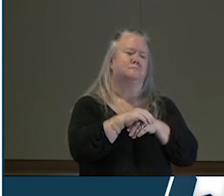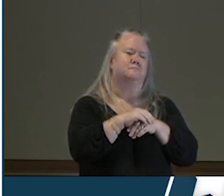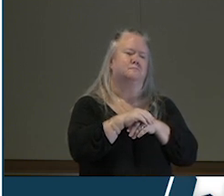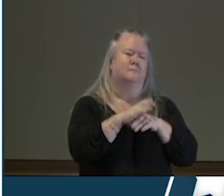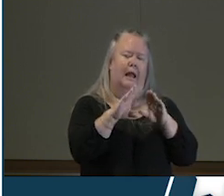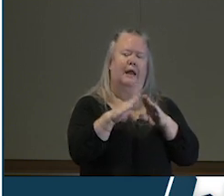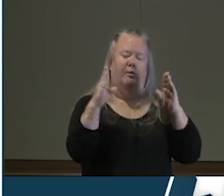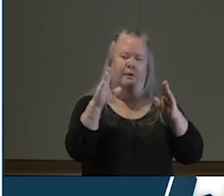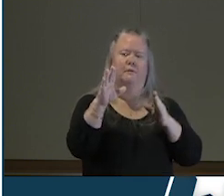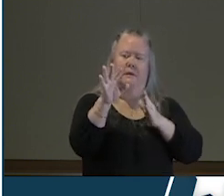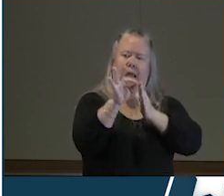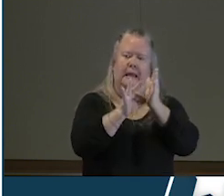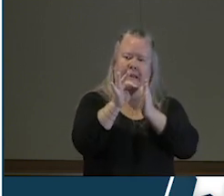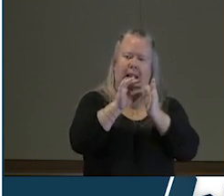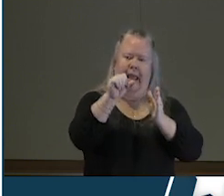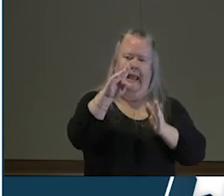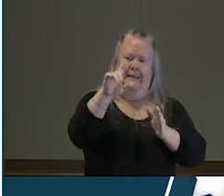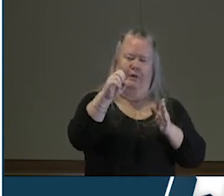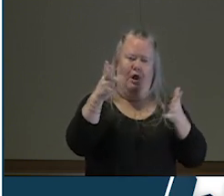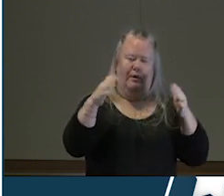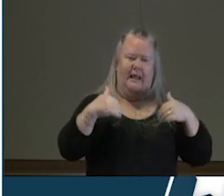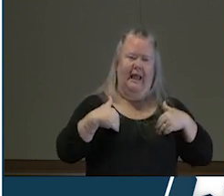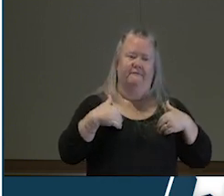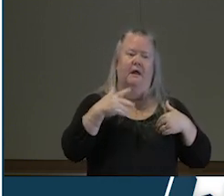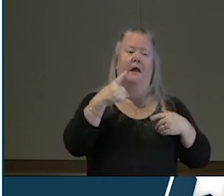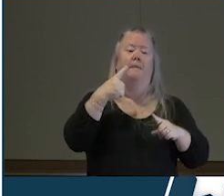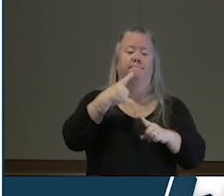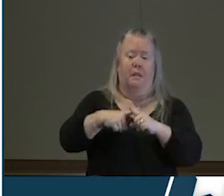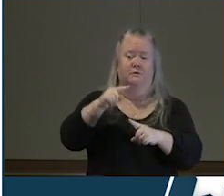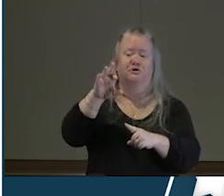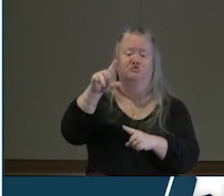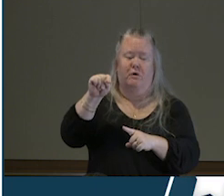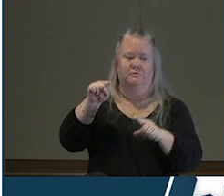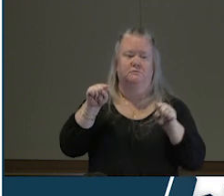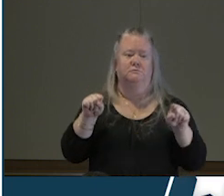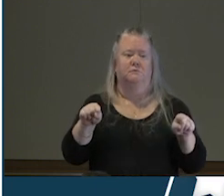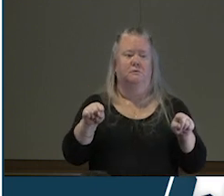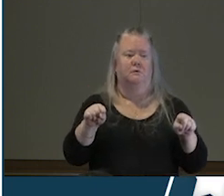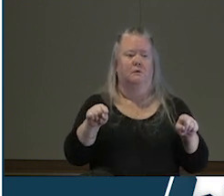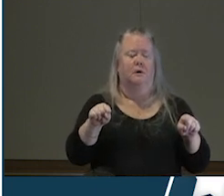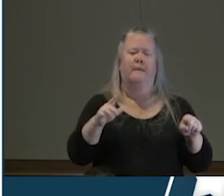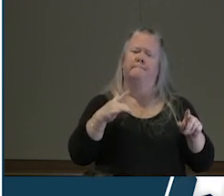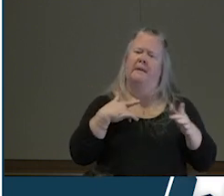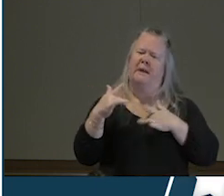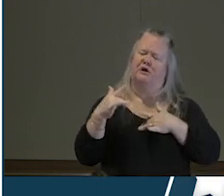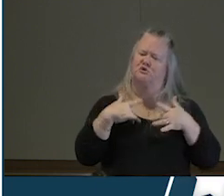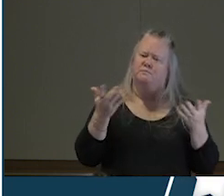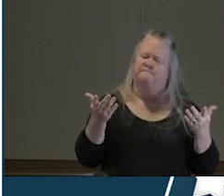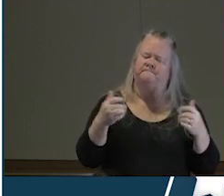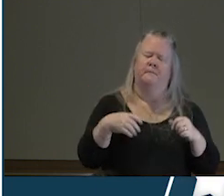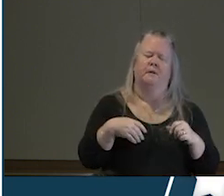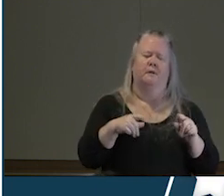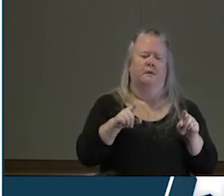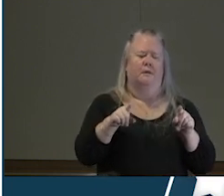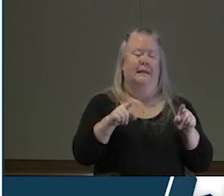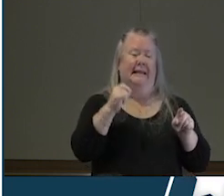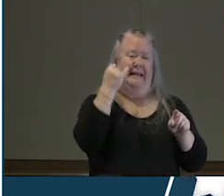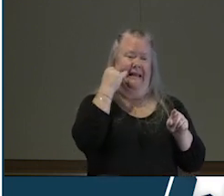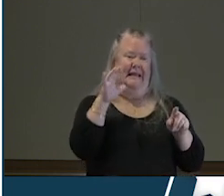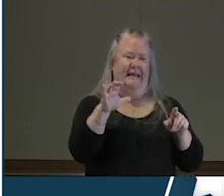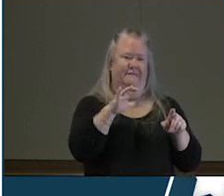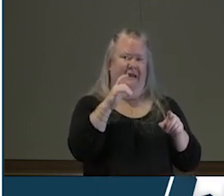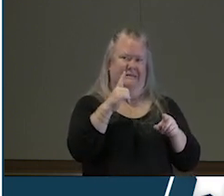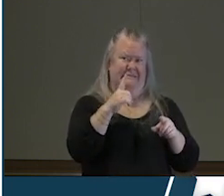I opened an able account, and I also have a trust. Okay. I'm kind of concerned that if I did